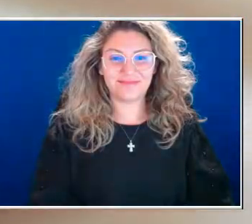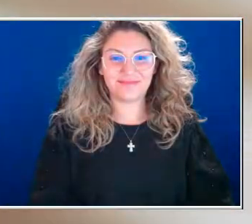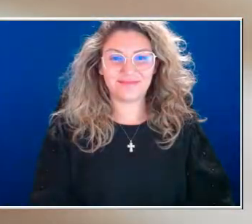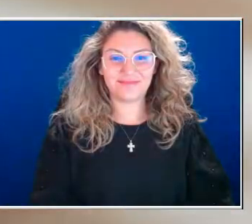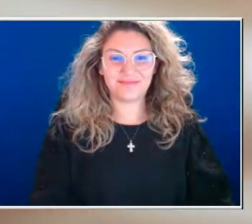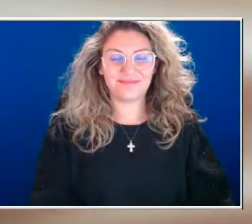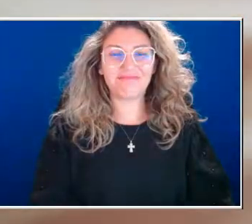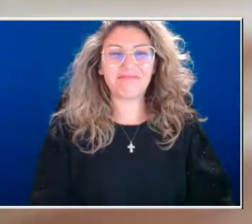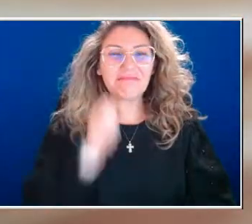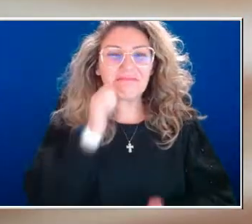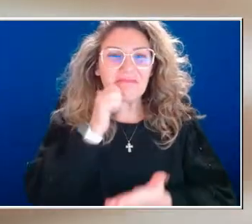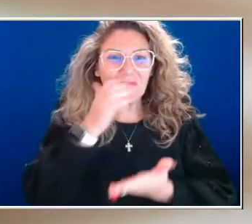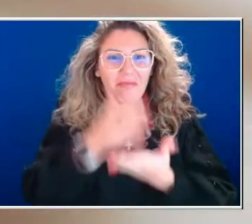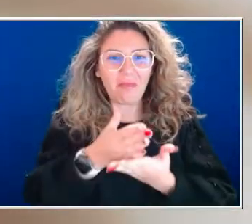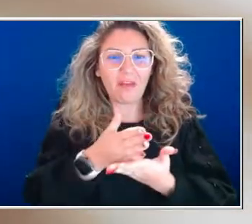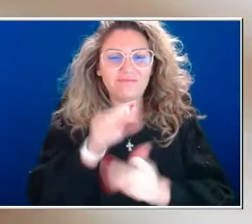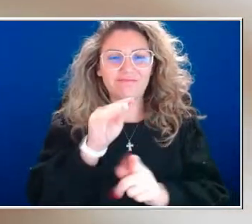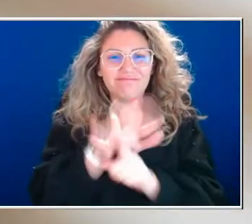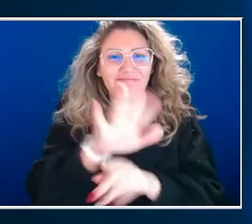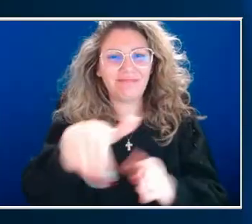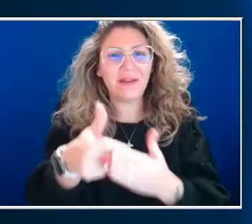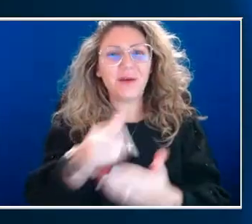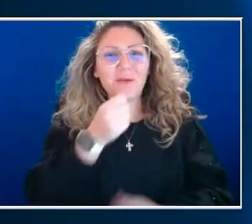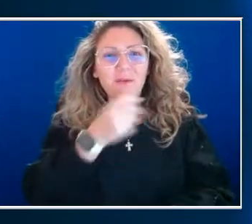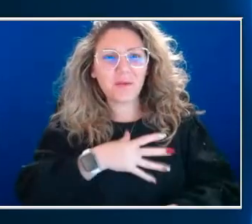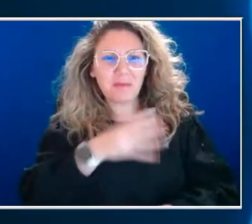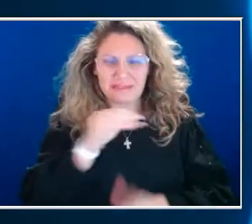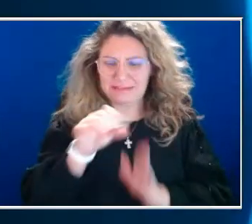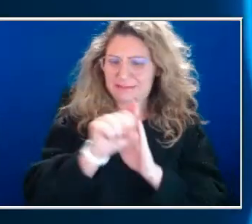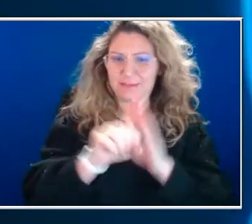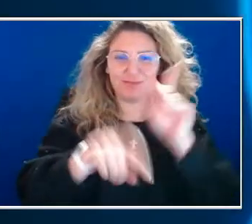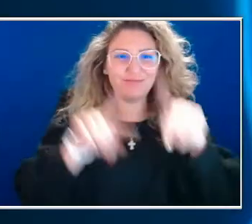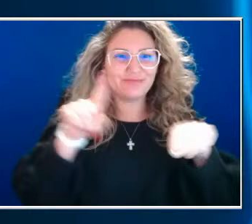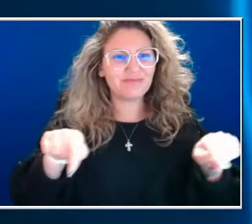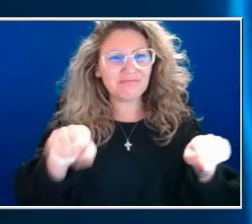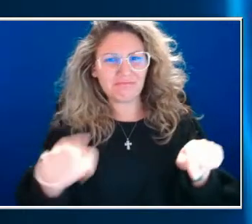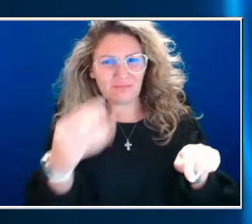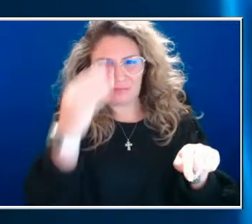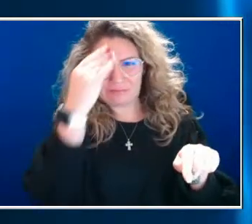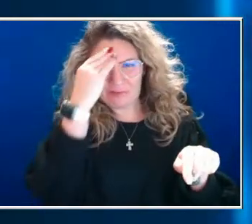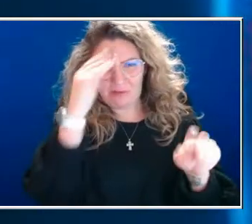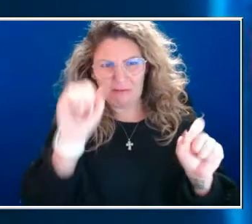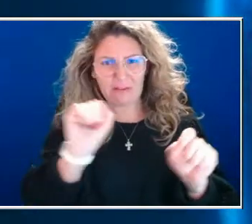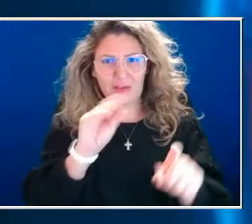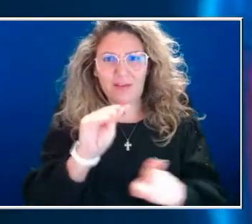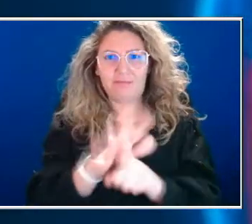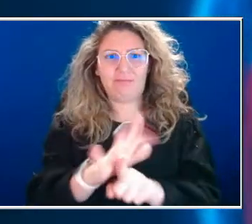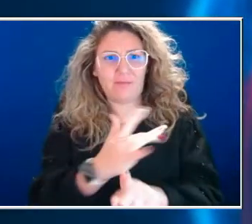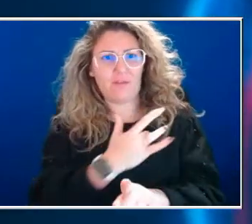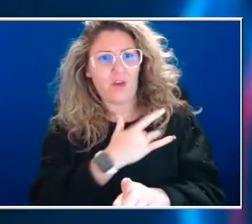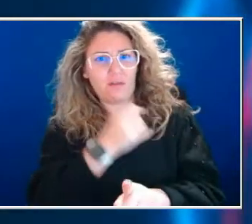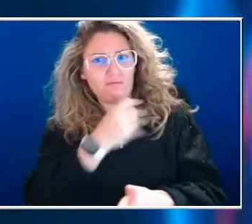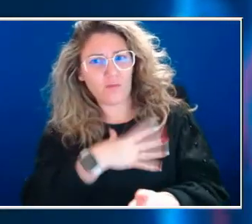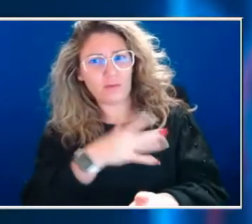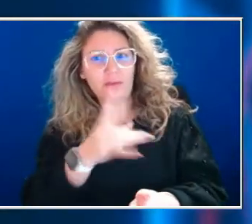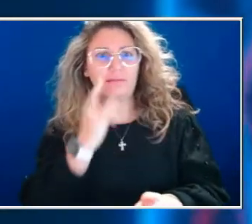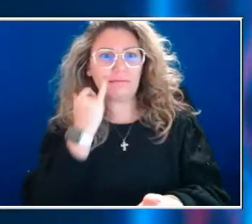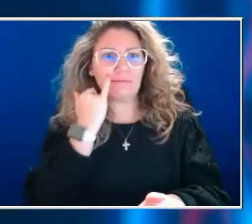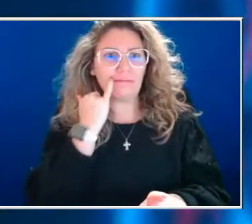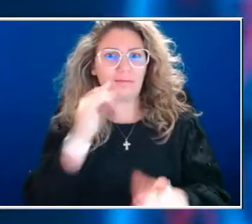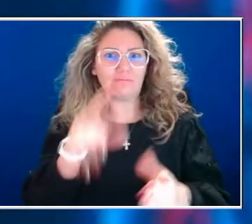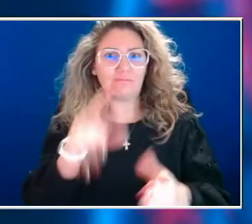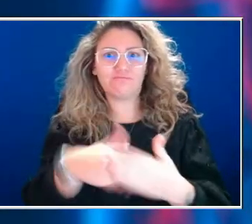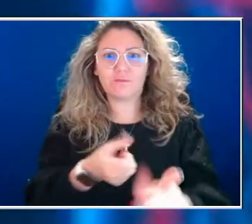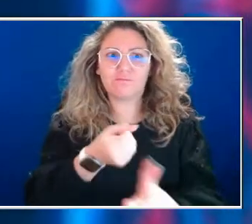Menopause affects all women and symptoms can vary, but did you know it can affect a woman's heart if it hits too early? Coming up, meet a woman and